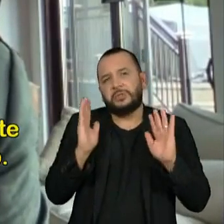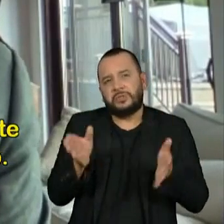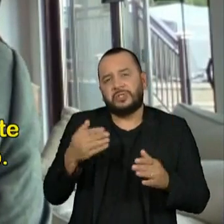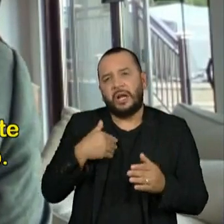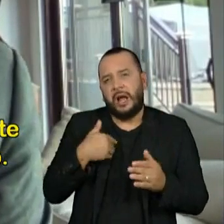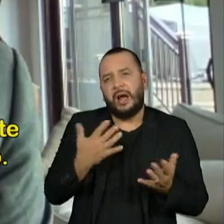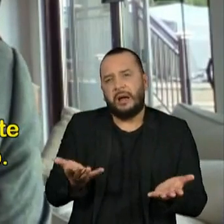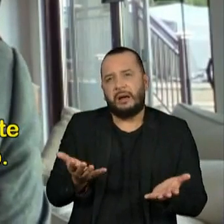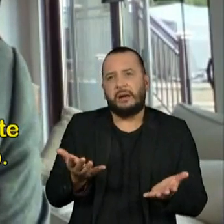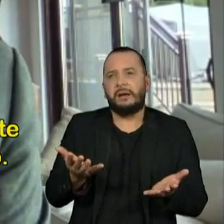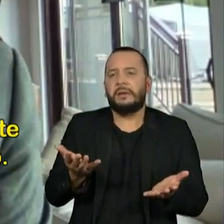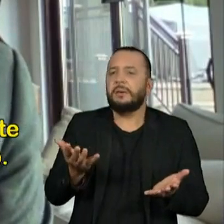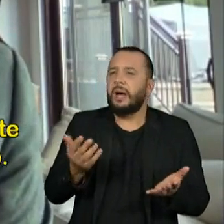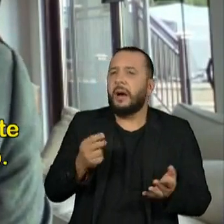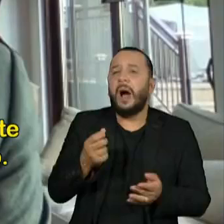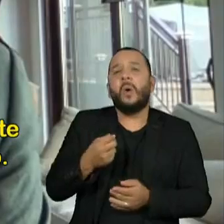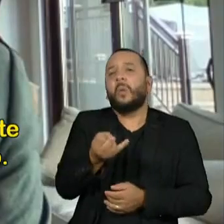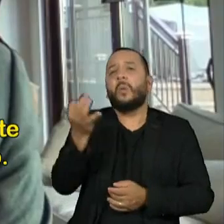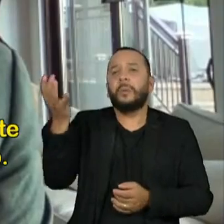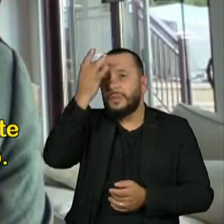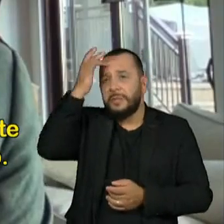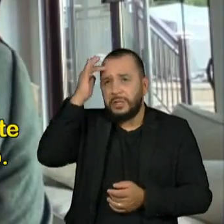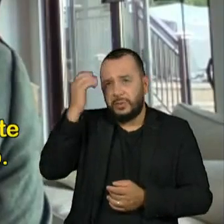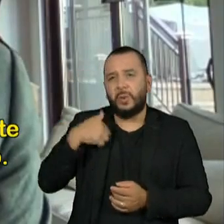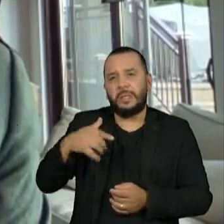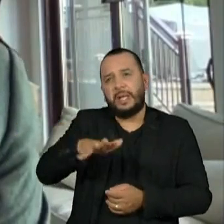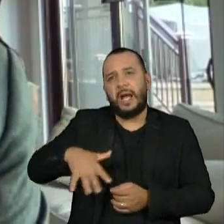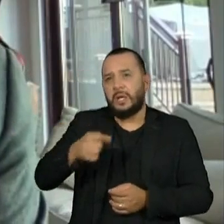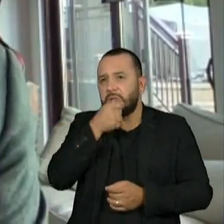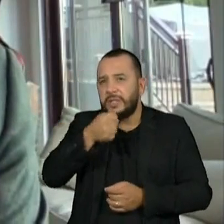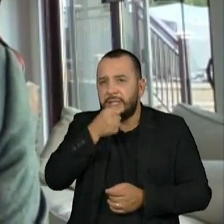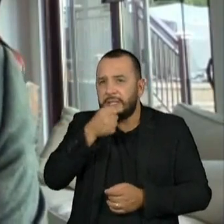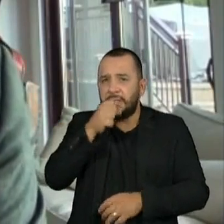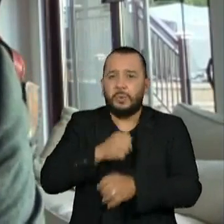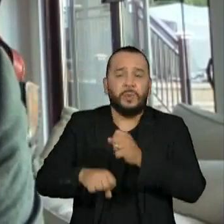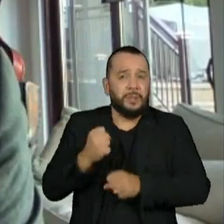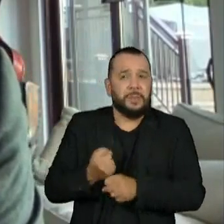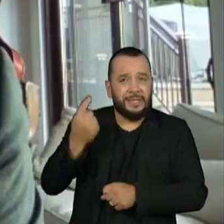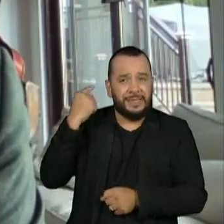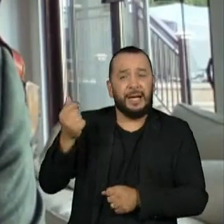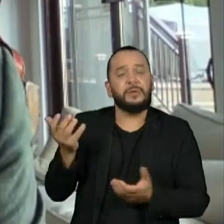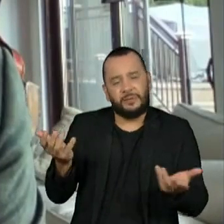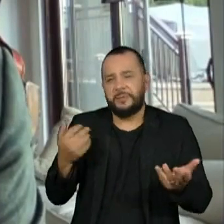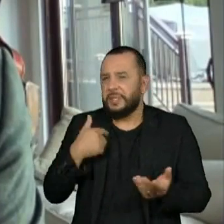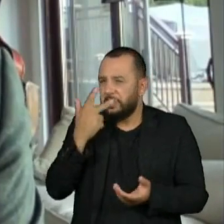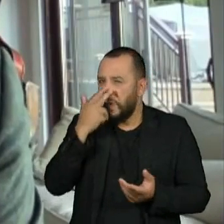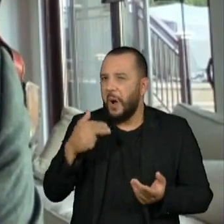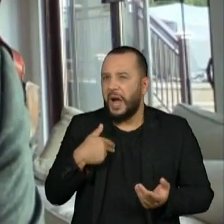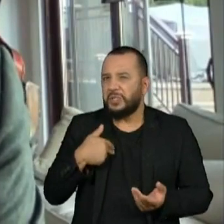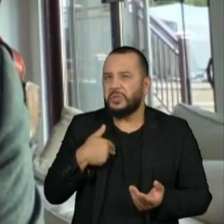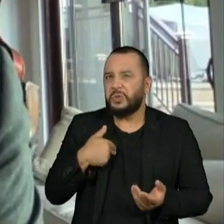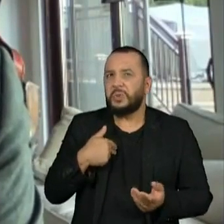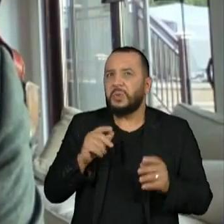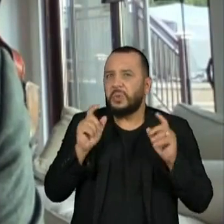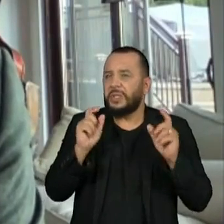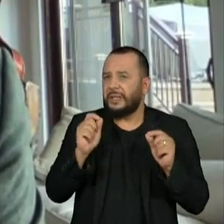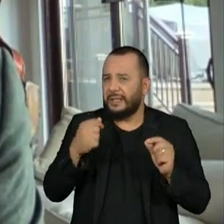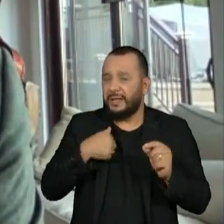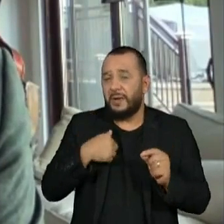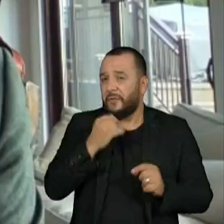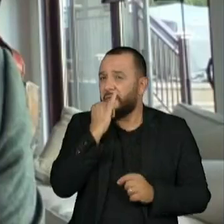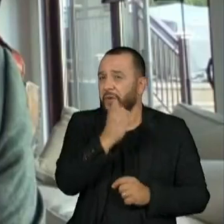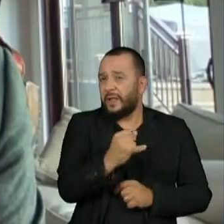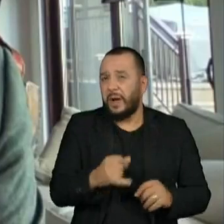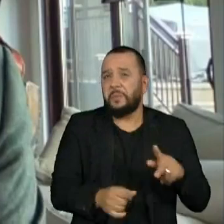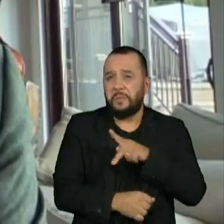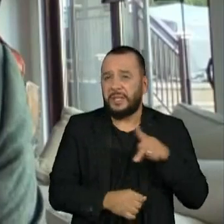already amongst many people, particularly journalists last year. But I don't think it's entirely convincing to say that a different